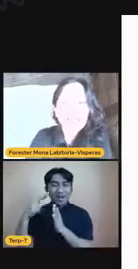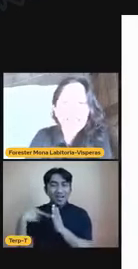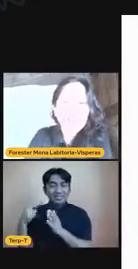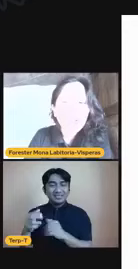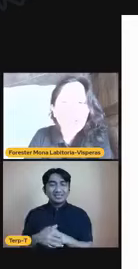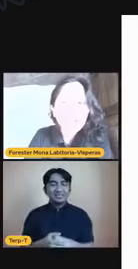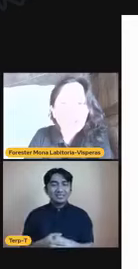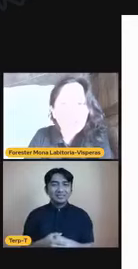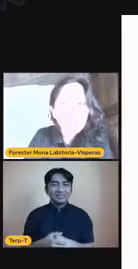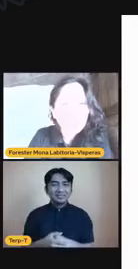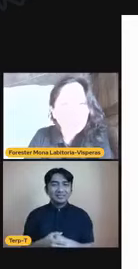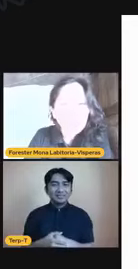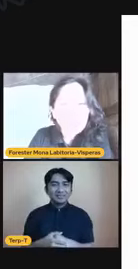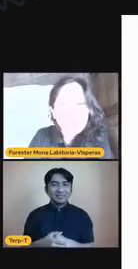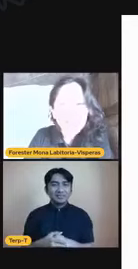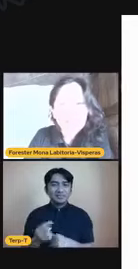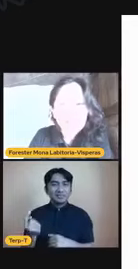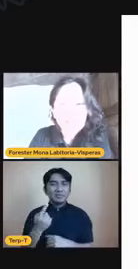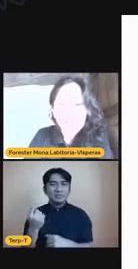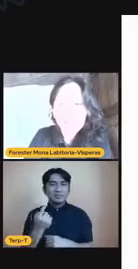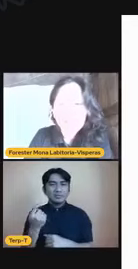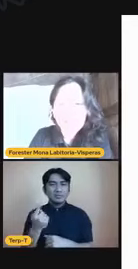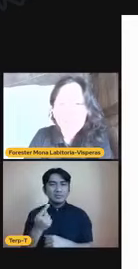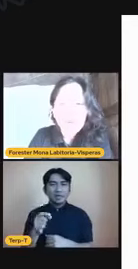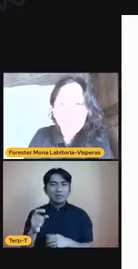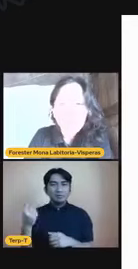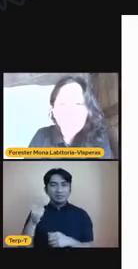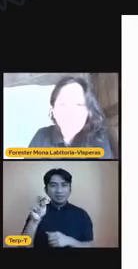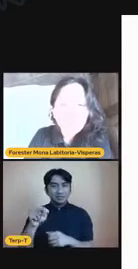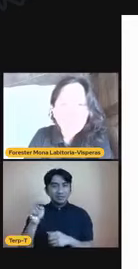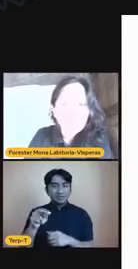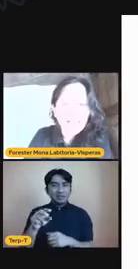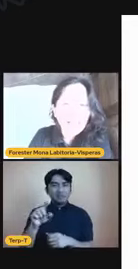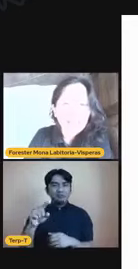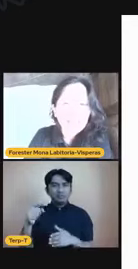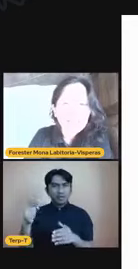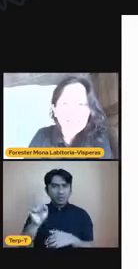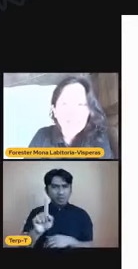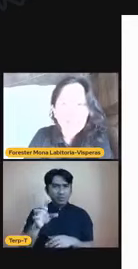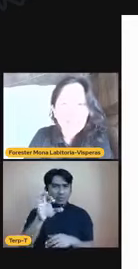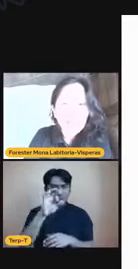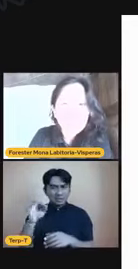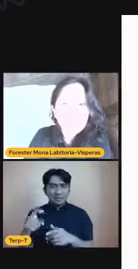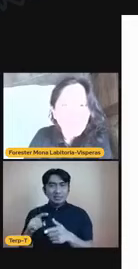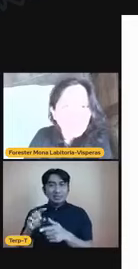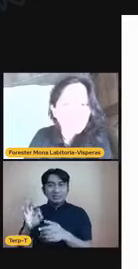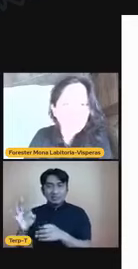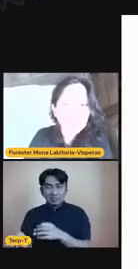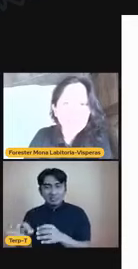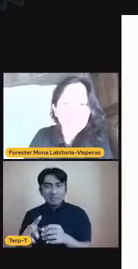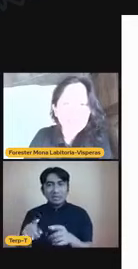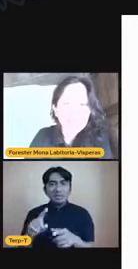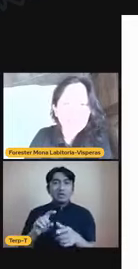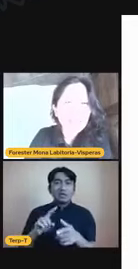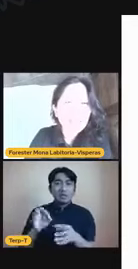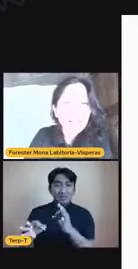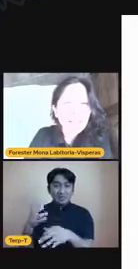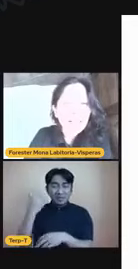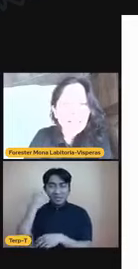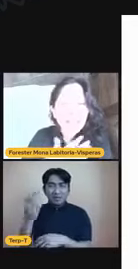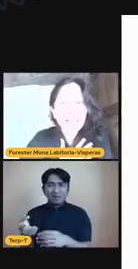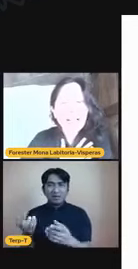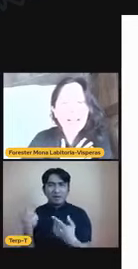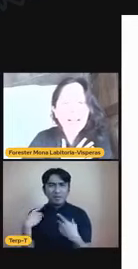dies, it remains only a single seed. But if it dies, it produces many seeds.